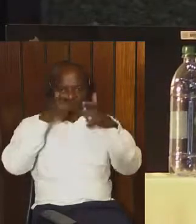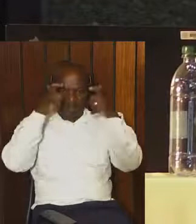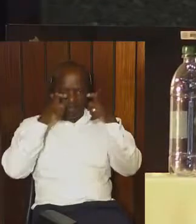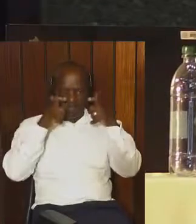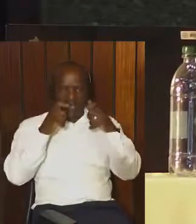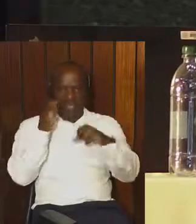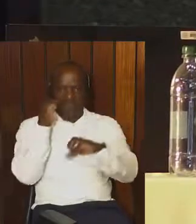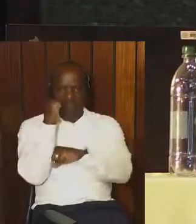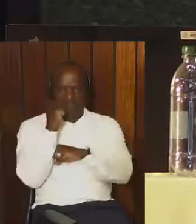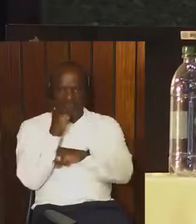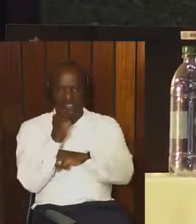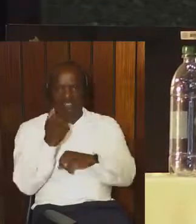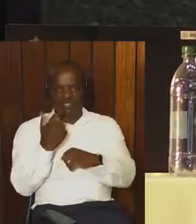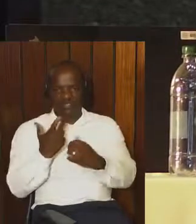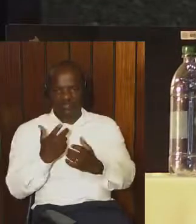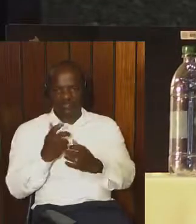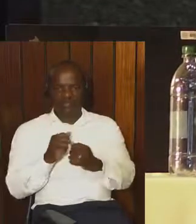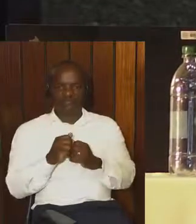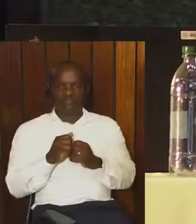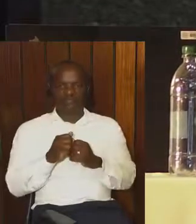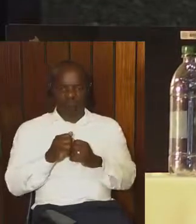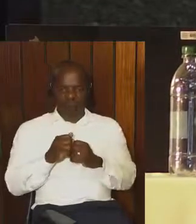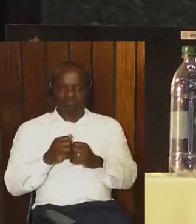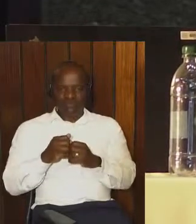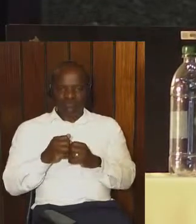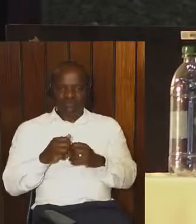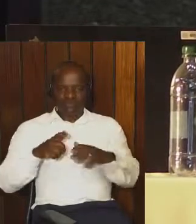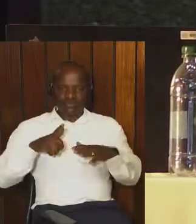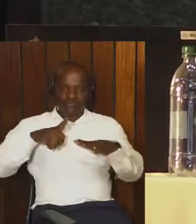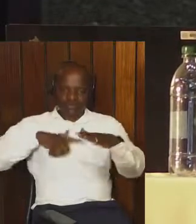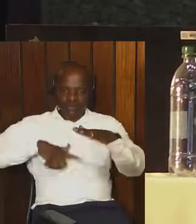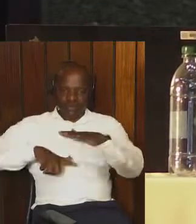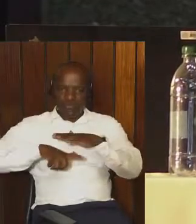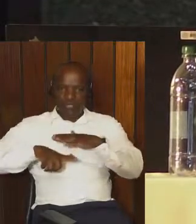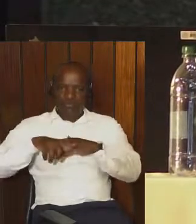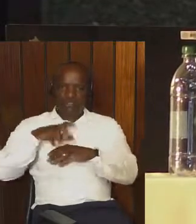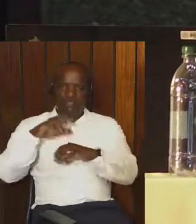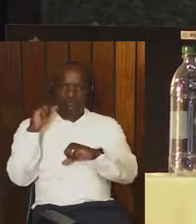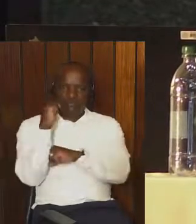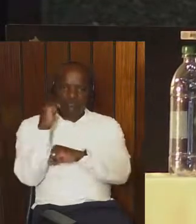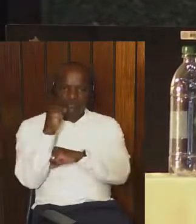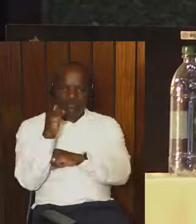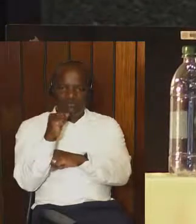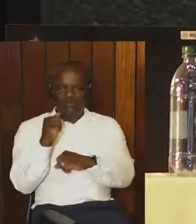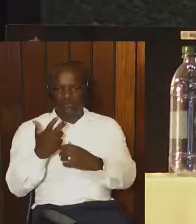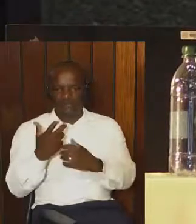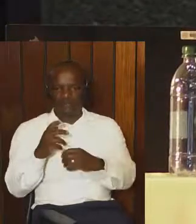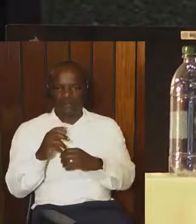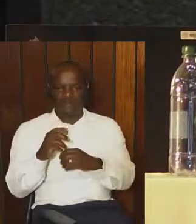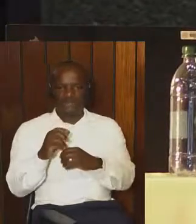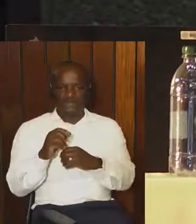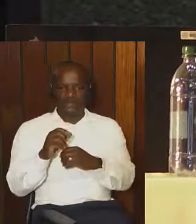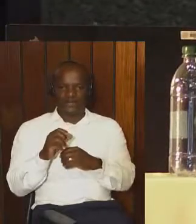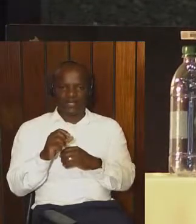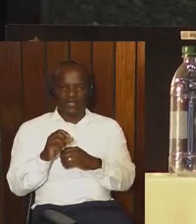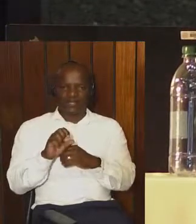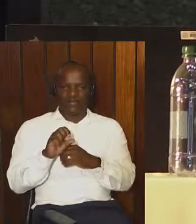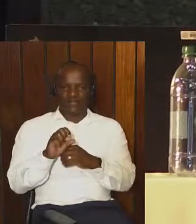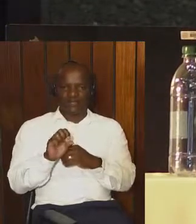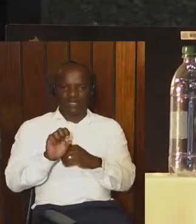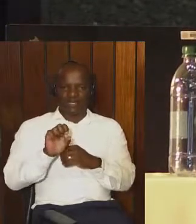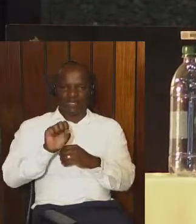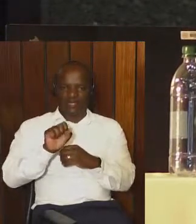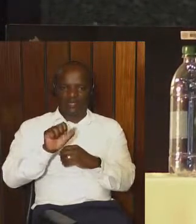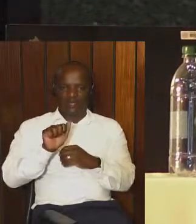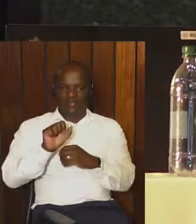respond. So our regional offices are working right through. We got smart mobility weekends where we are specifically